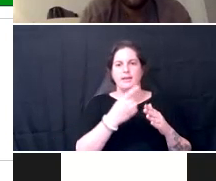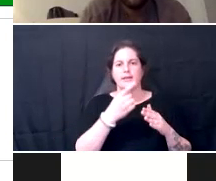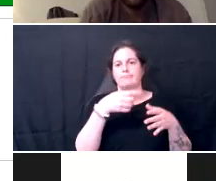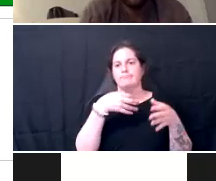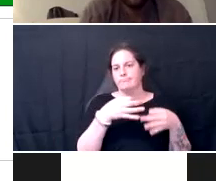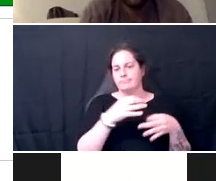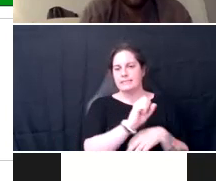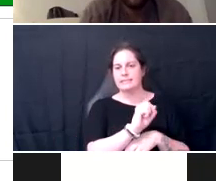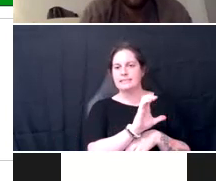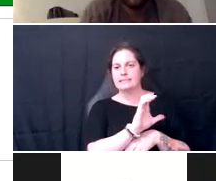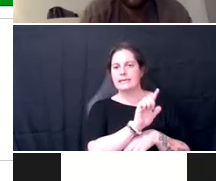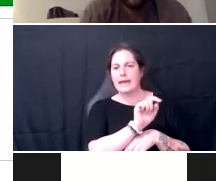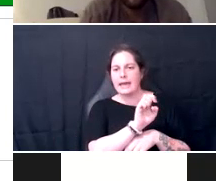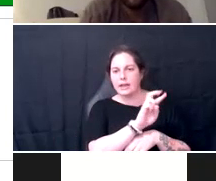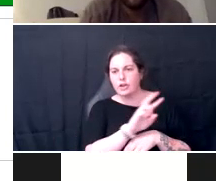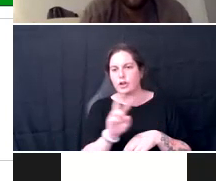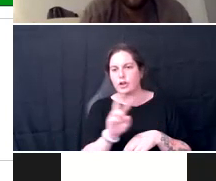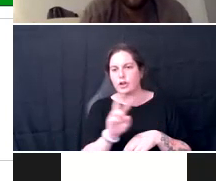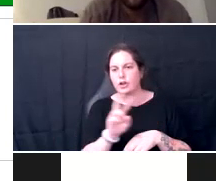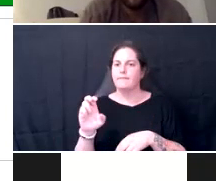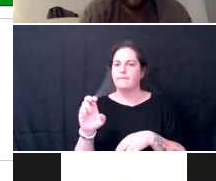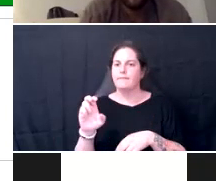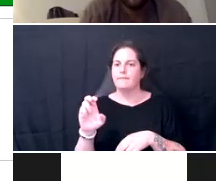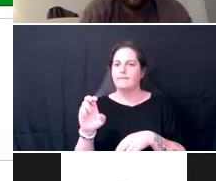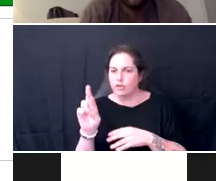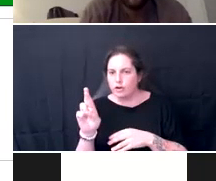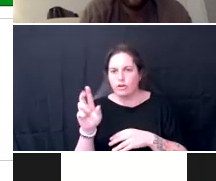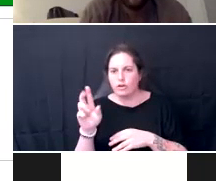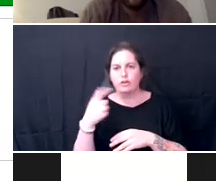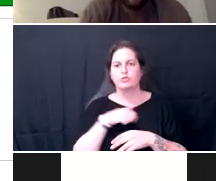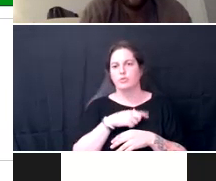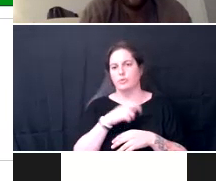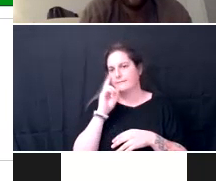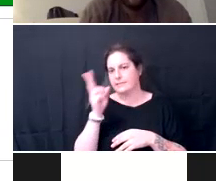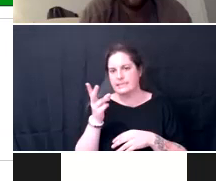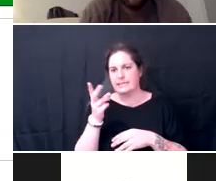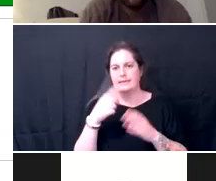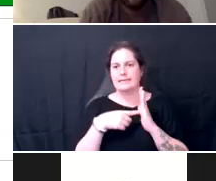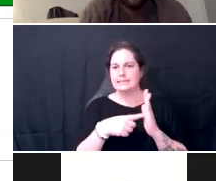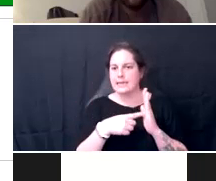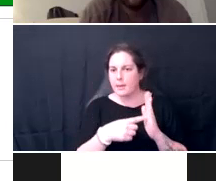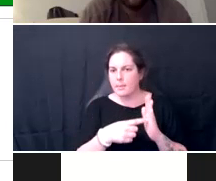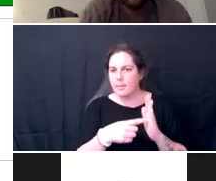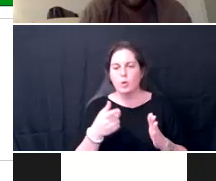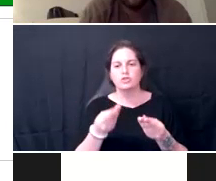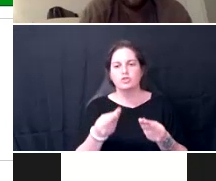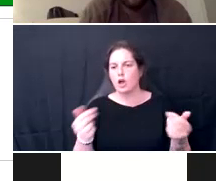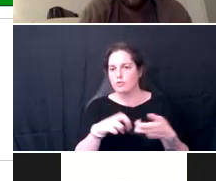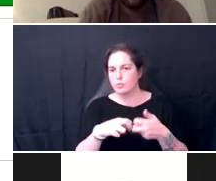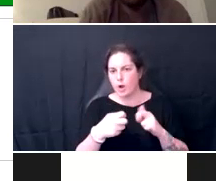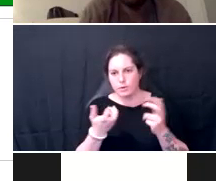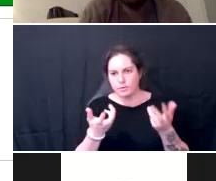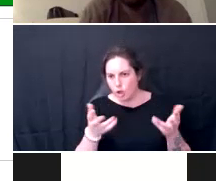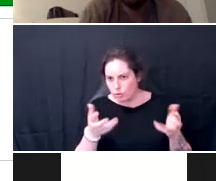I've talked about some examples of scalars and vectors. We've even solved problems that utilize the idea of